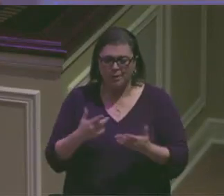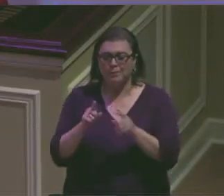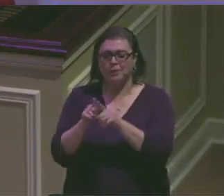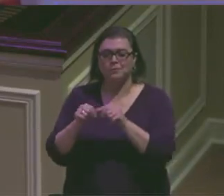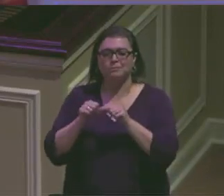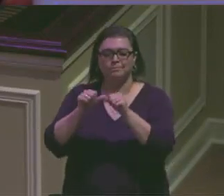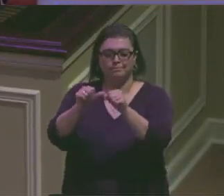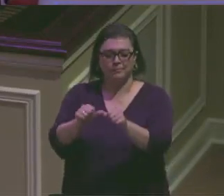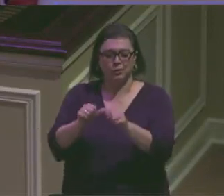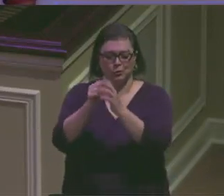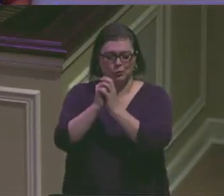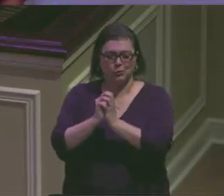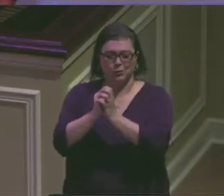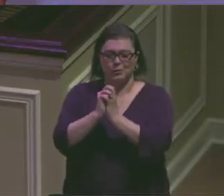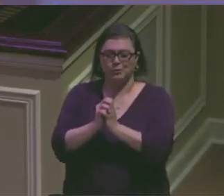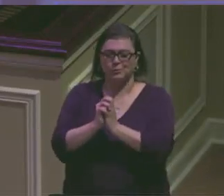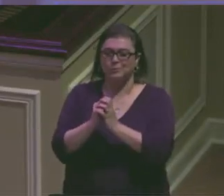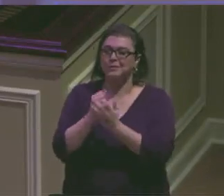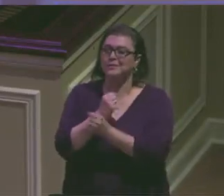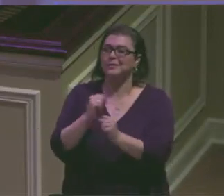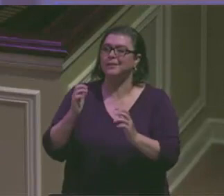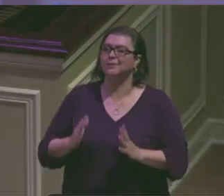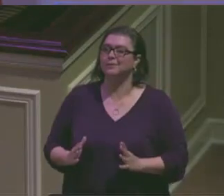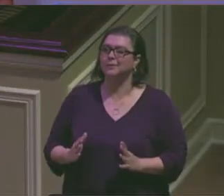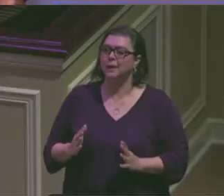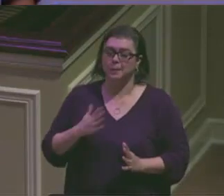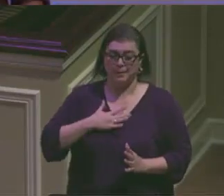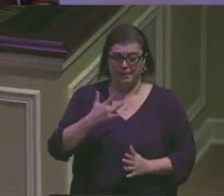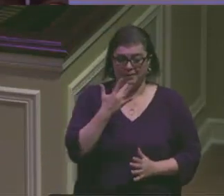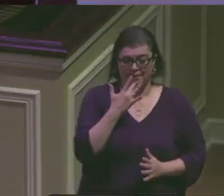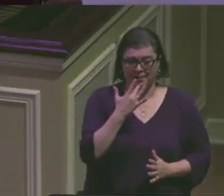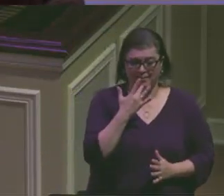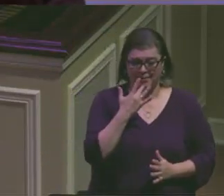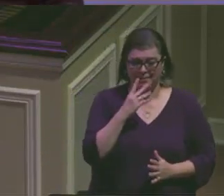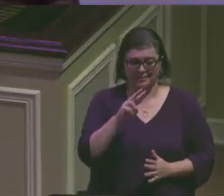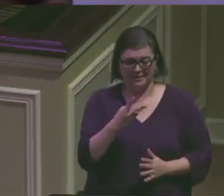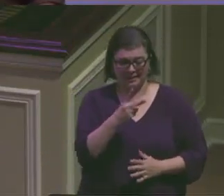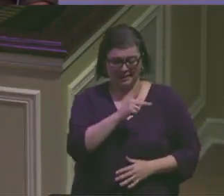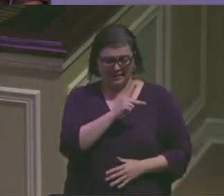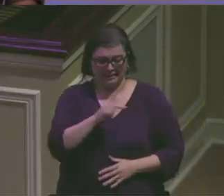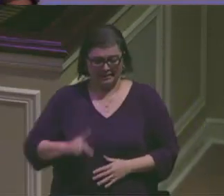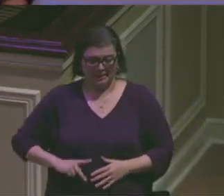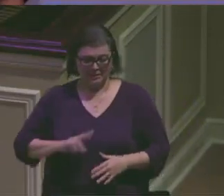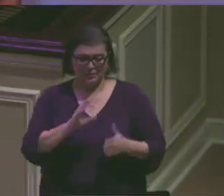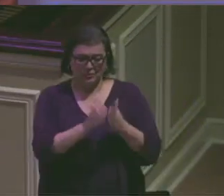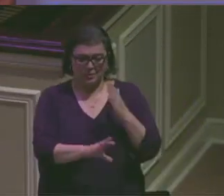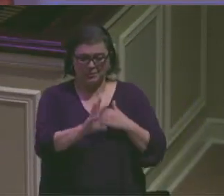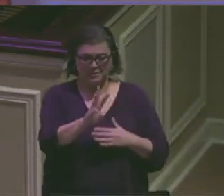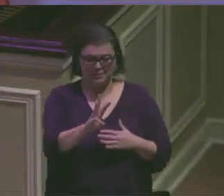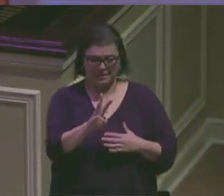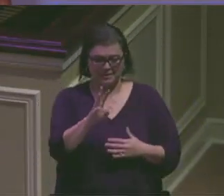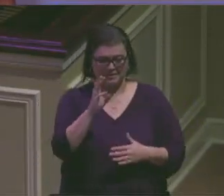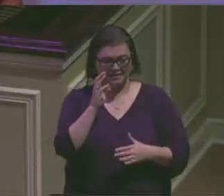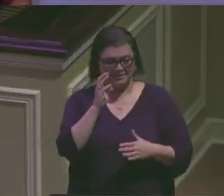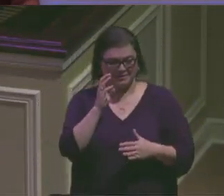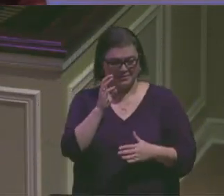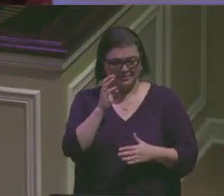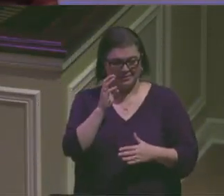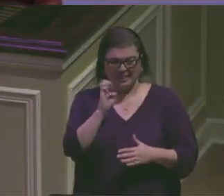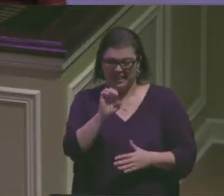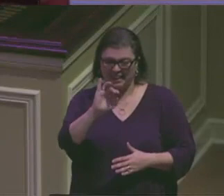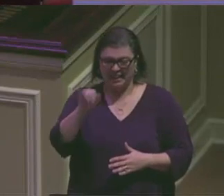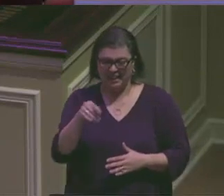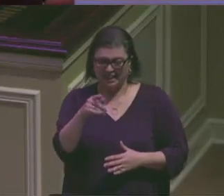our Savior. One of my favorite stories in 2 Kings chapter 6, story of Elijah. And he shows his servant such a